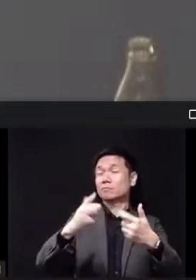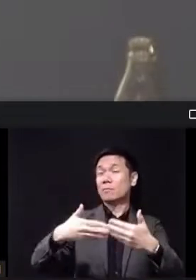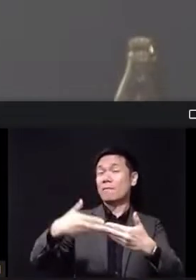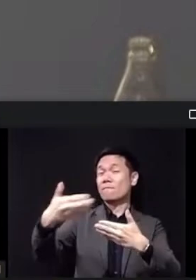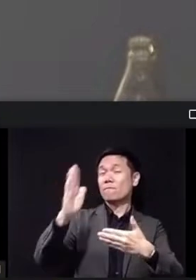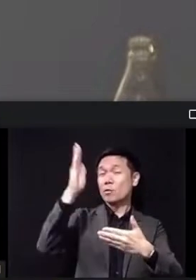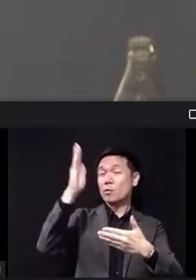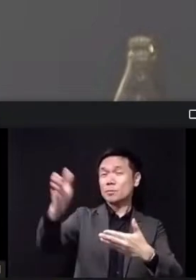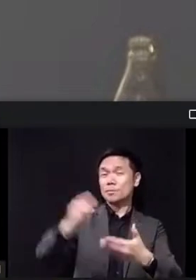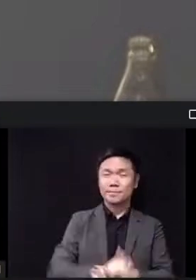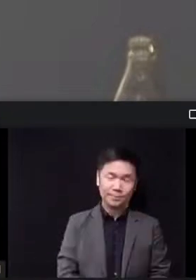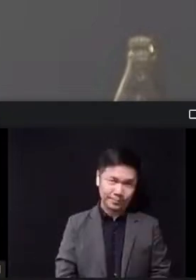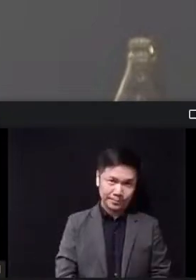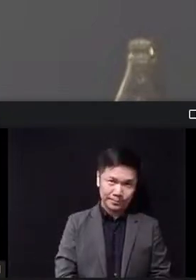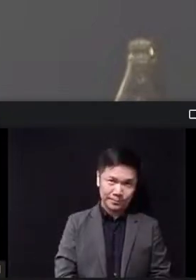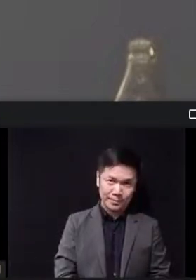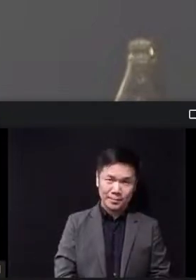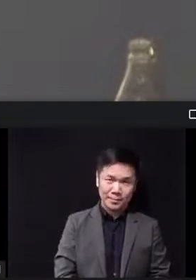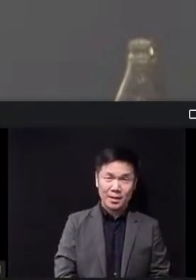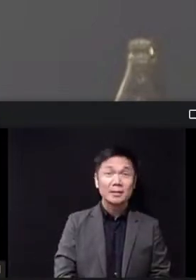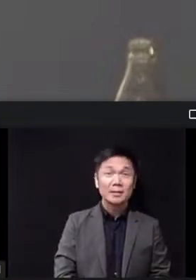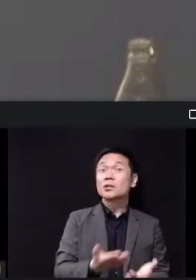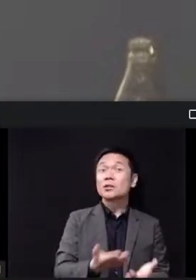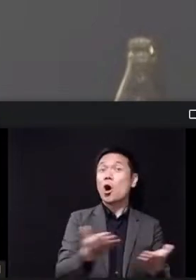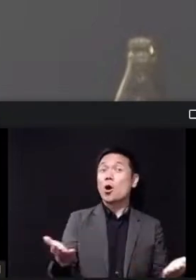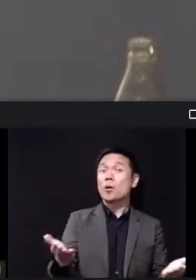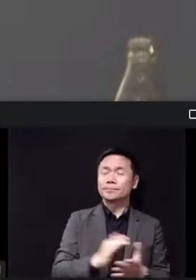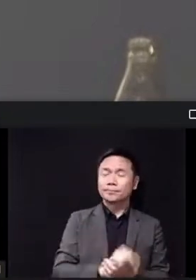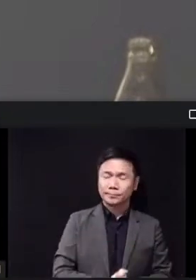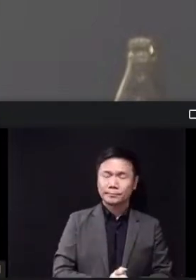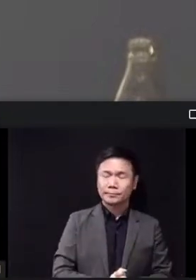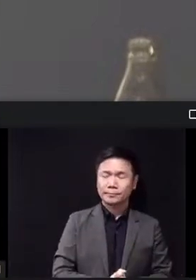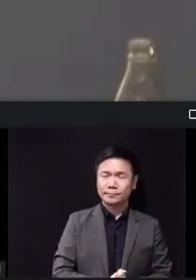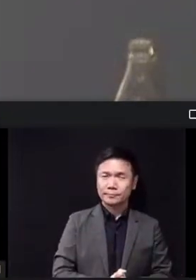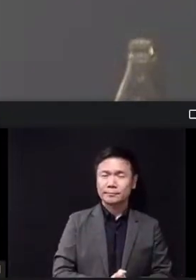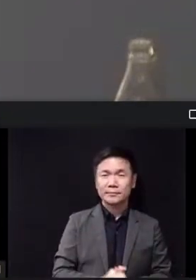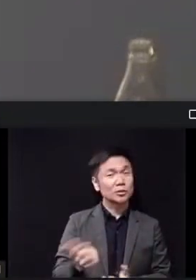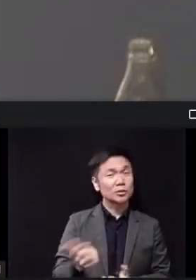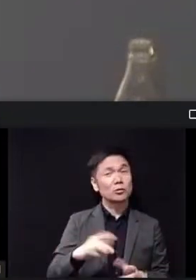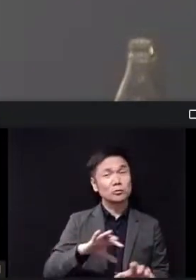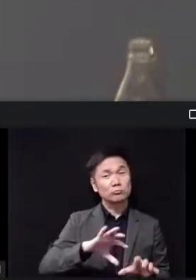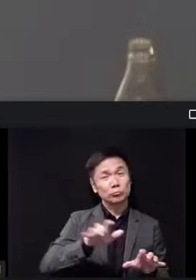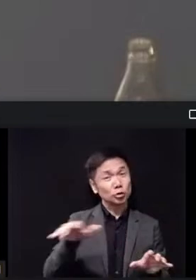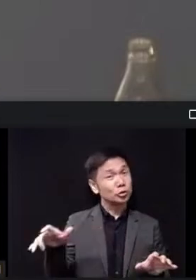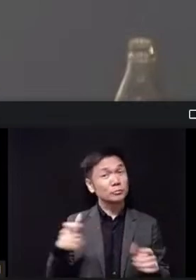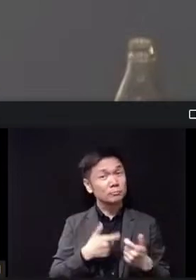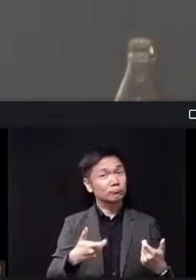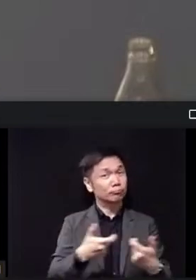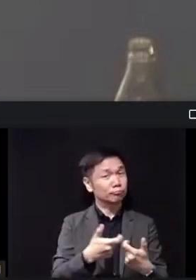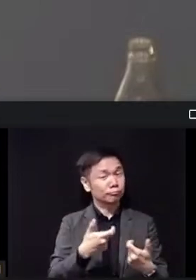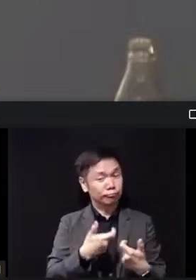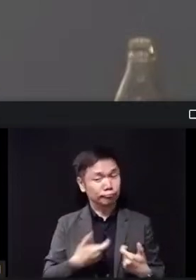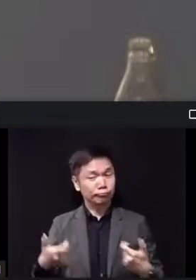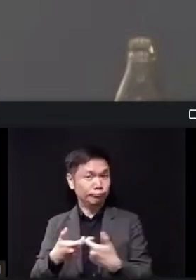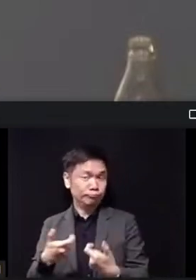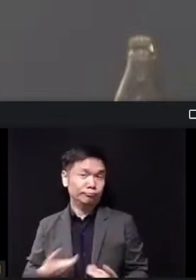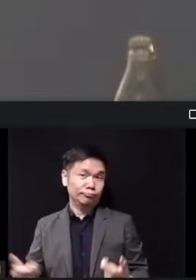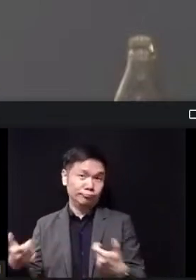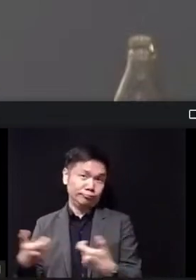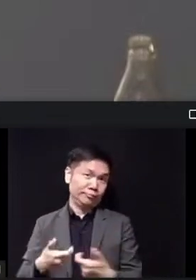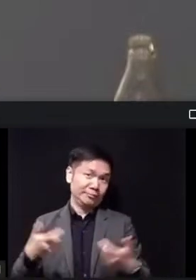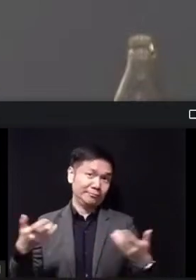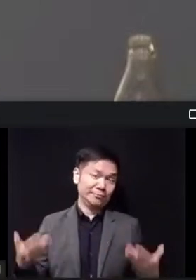many delegations and echoed in insights from other regional conferences, what is fast